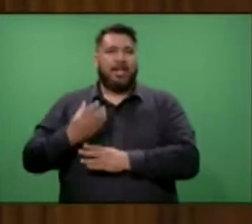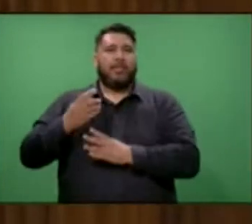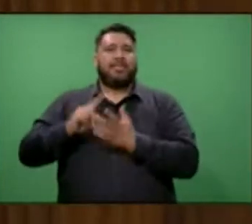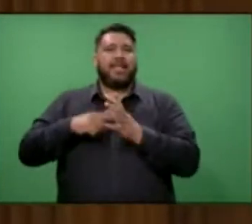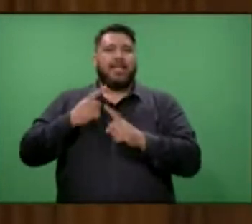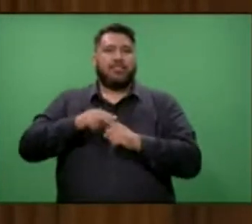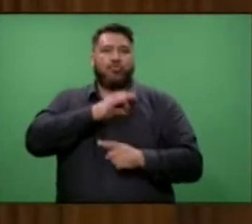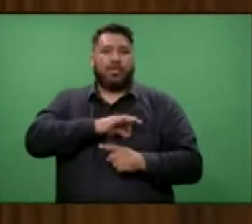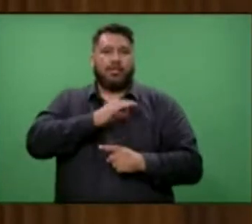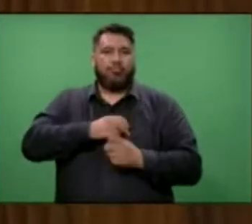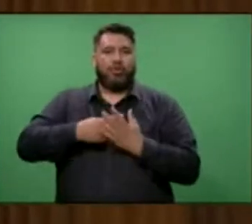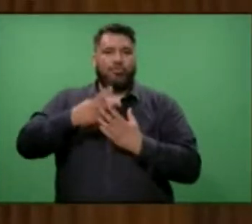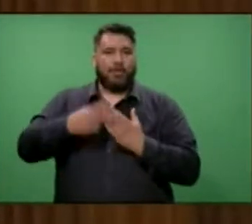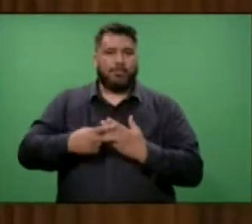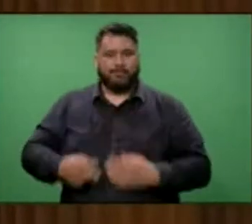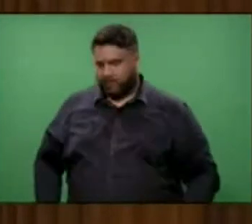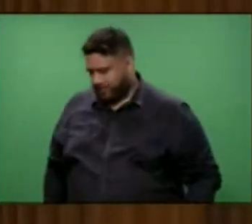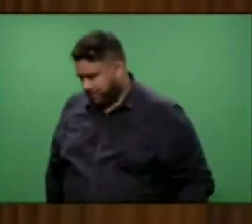Program.